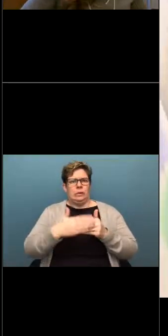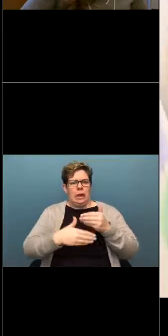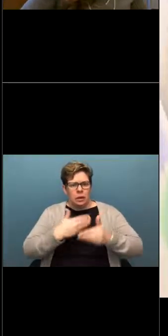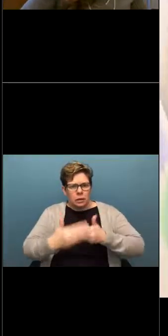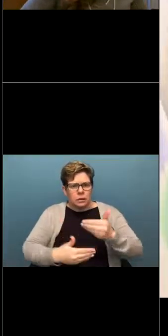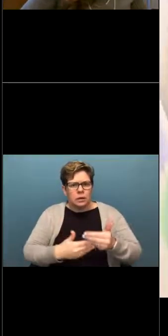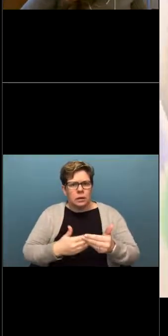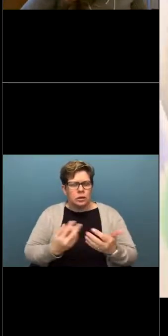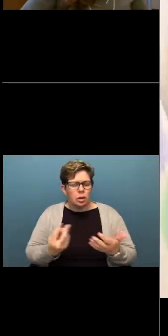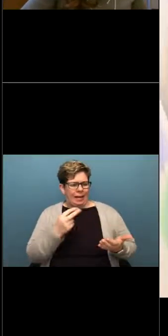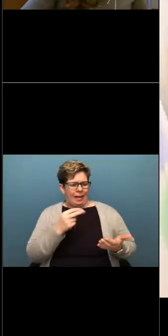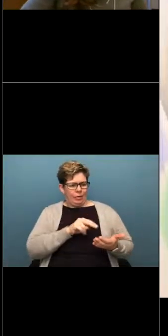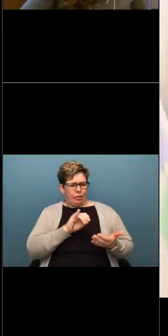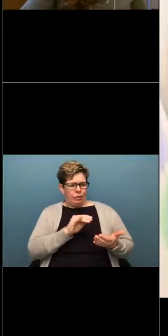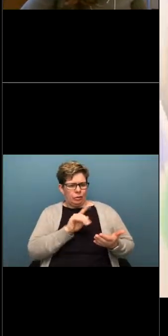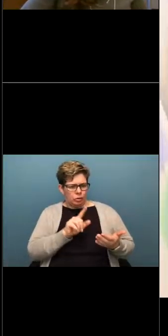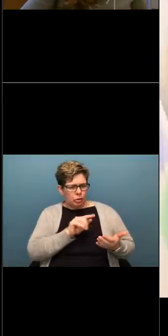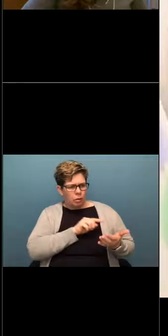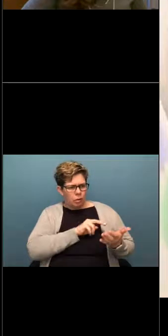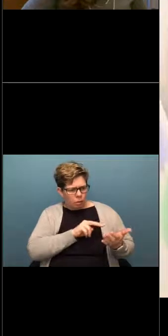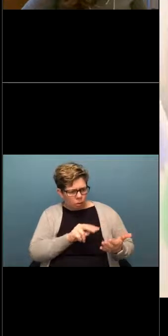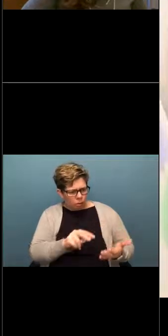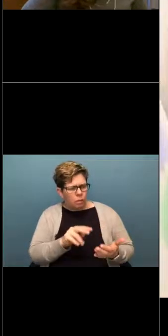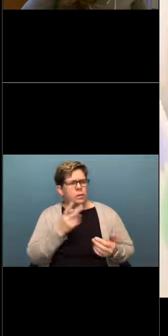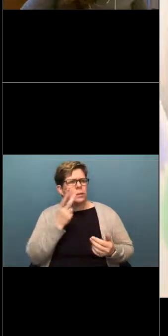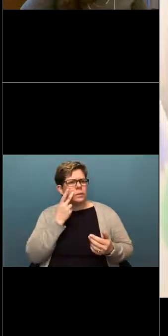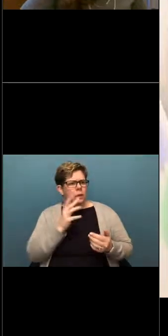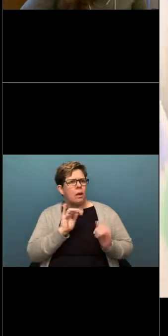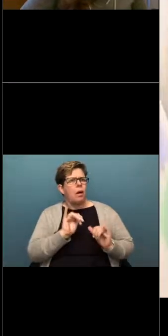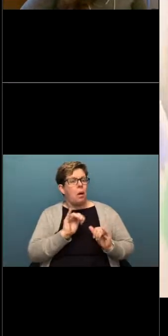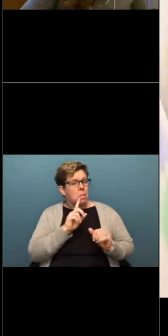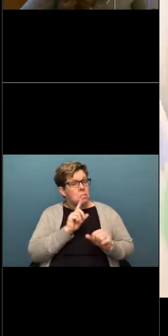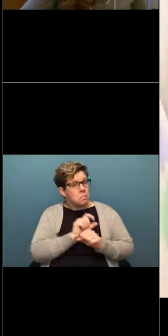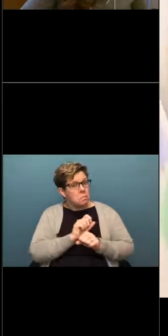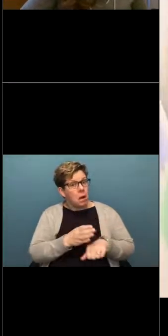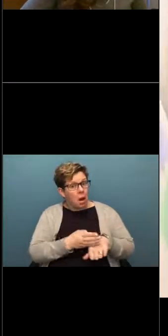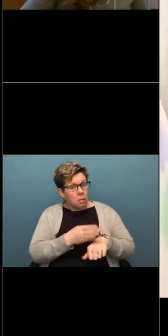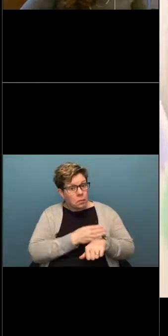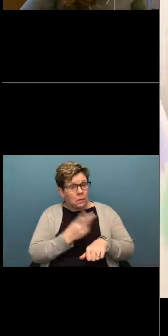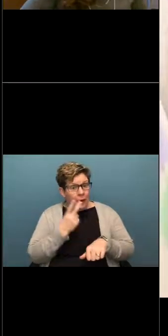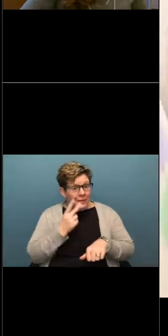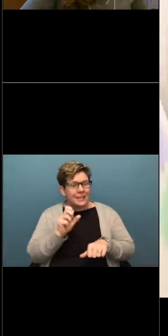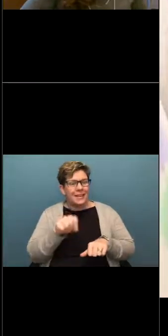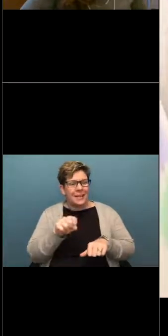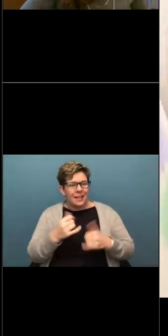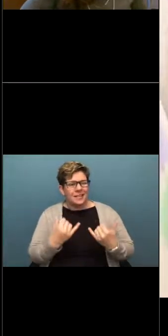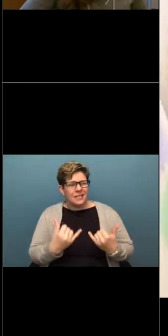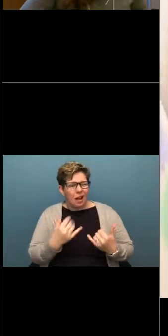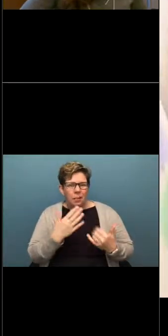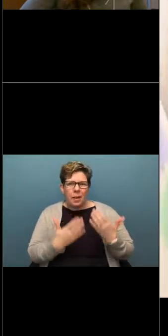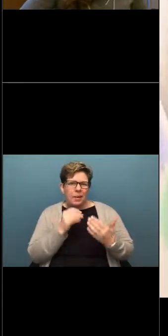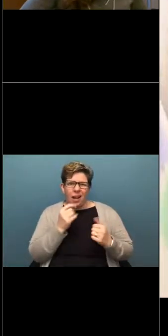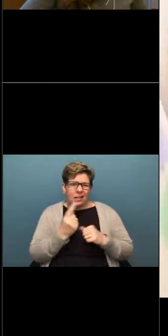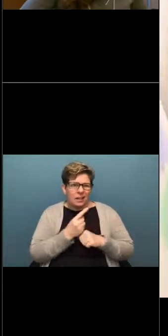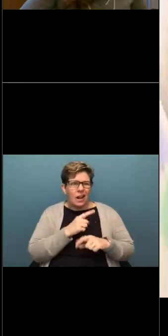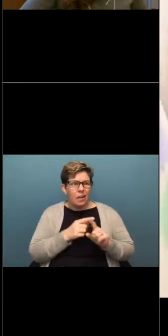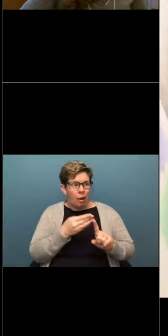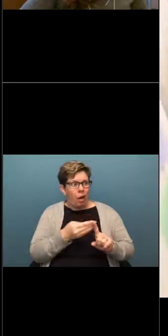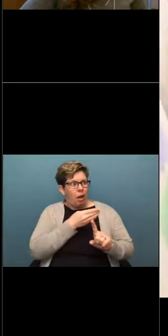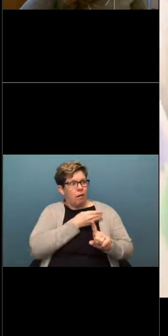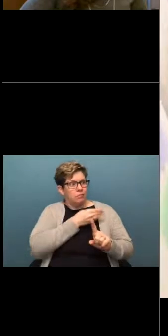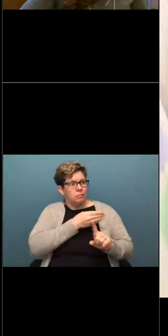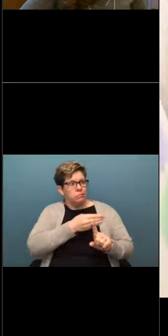to refer back to, which can be helpful as you're tracking things. Sometimes even taking that with you to talk to your healthcare provider